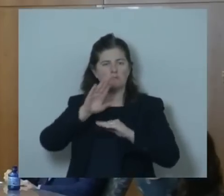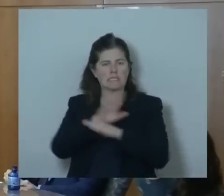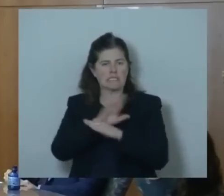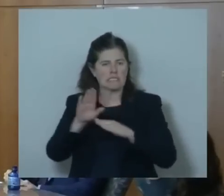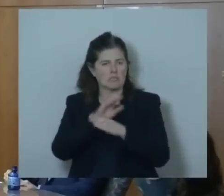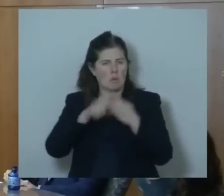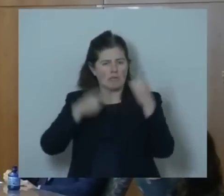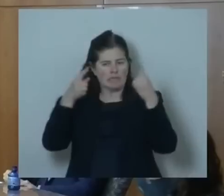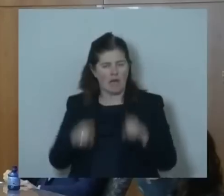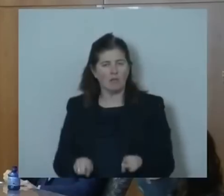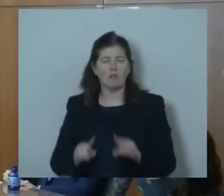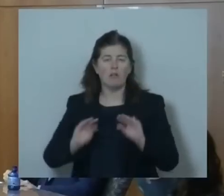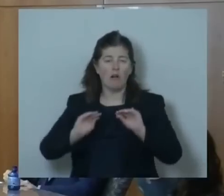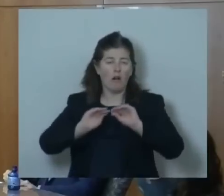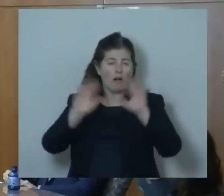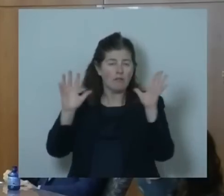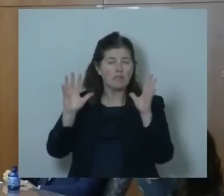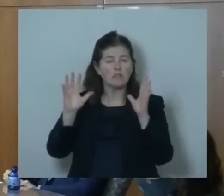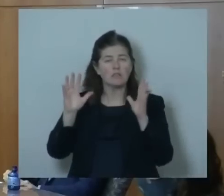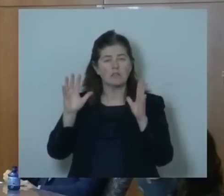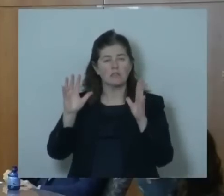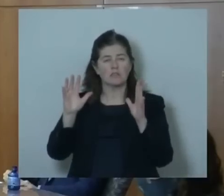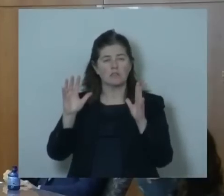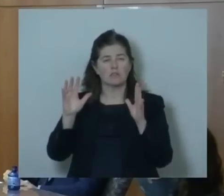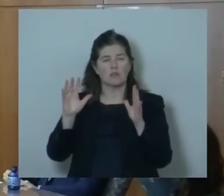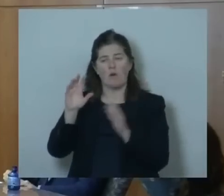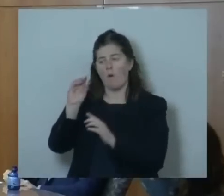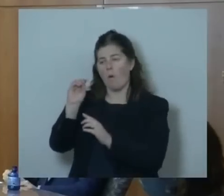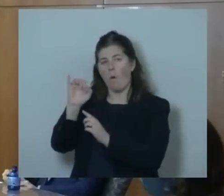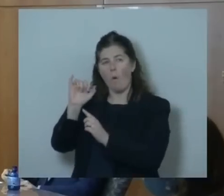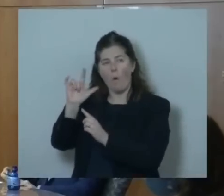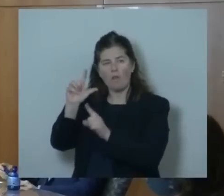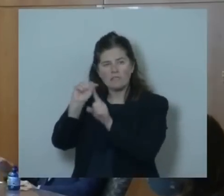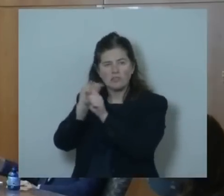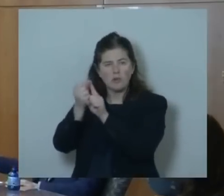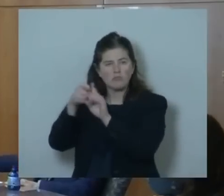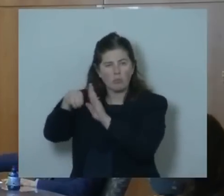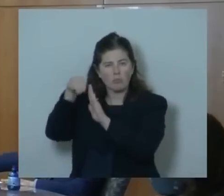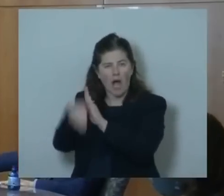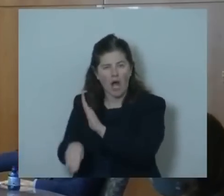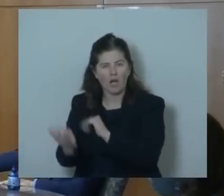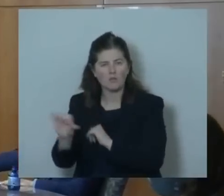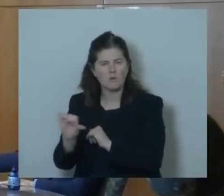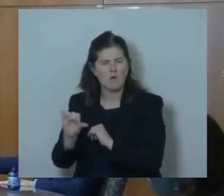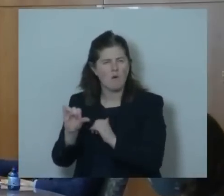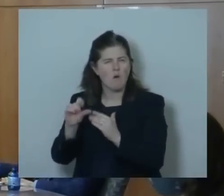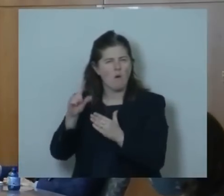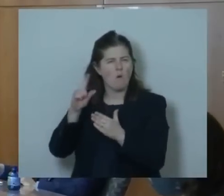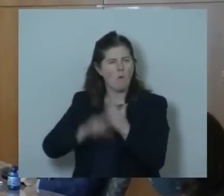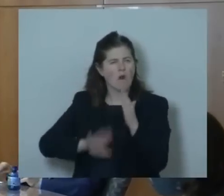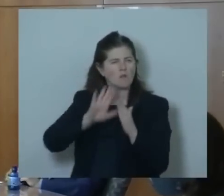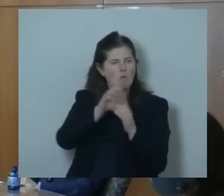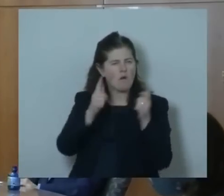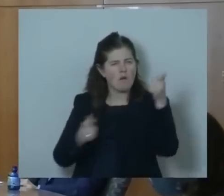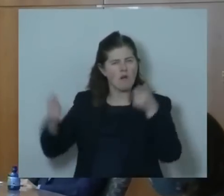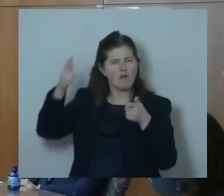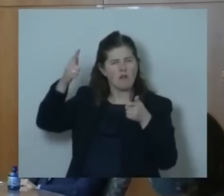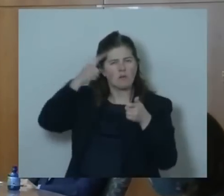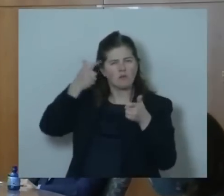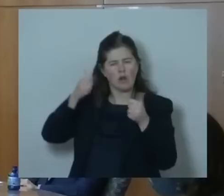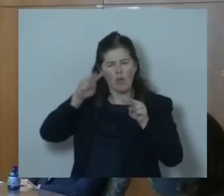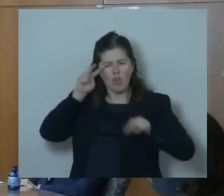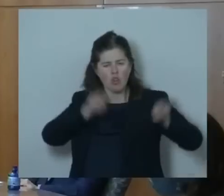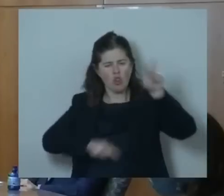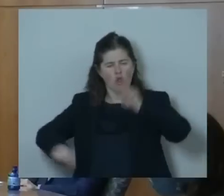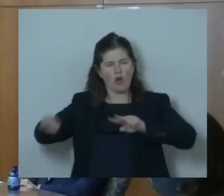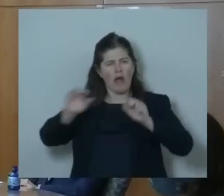taken. Obviously, there's been a big plummeting oil price situation as well. What, if anything, has your administration done so far to kind of look at